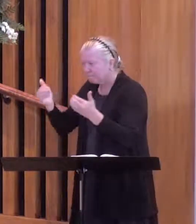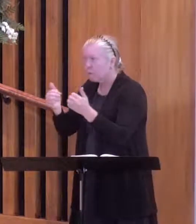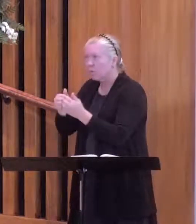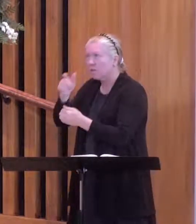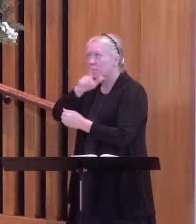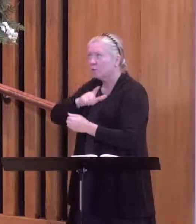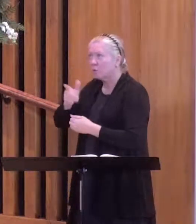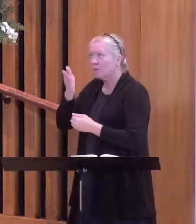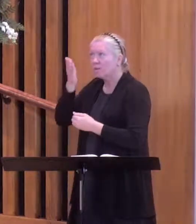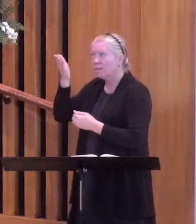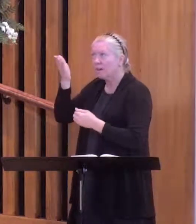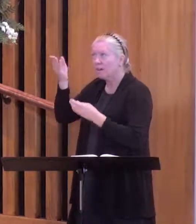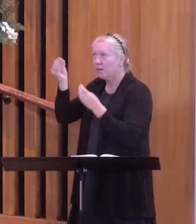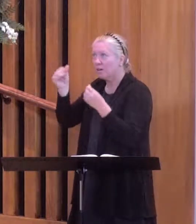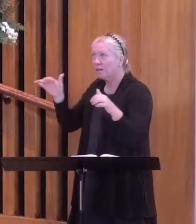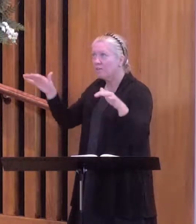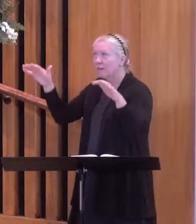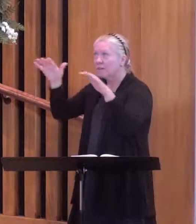the